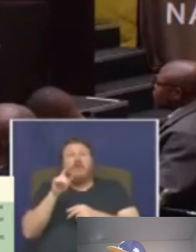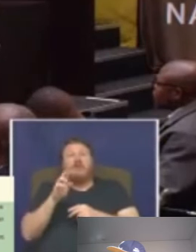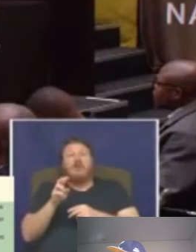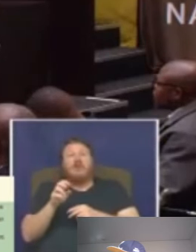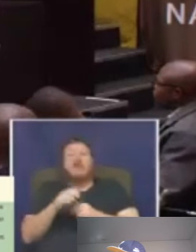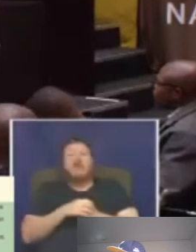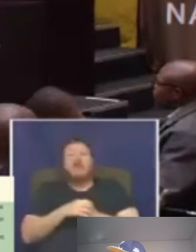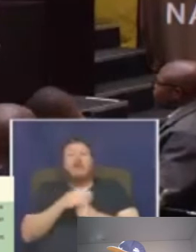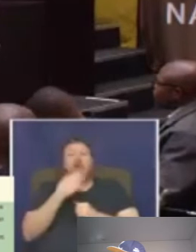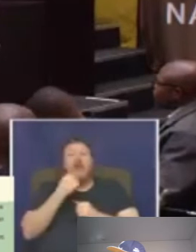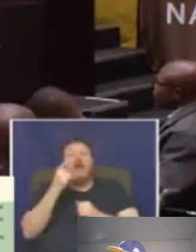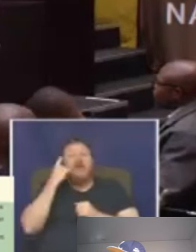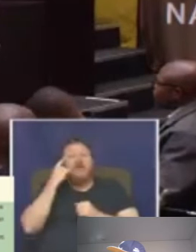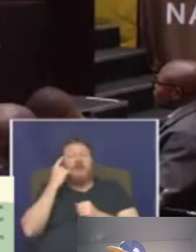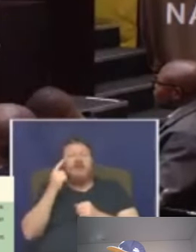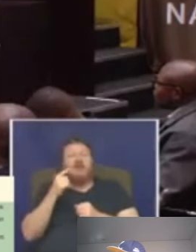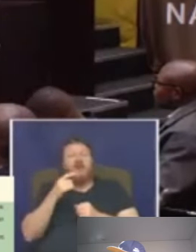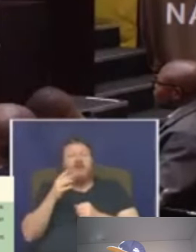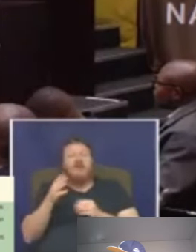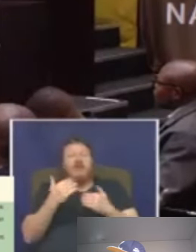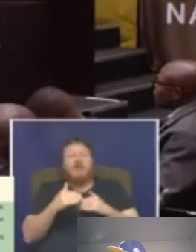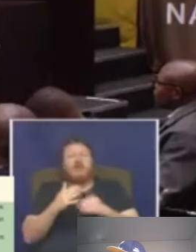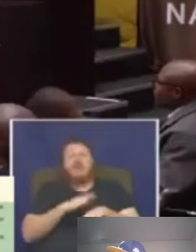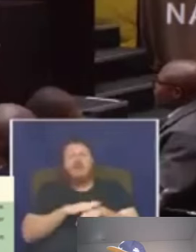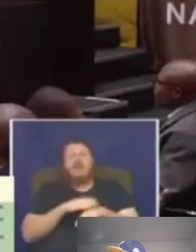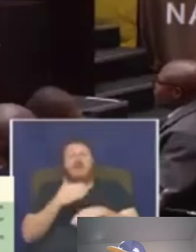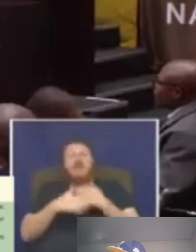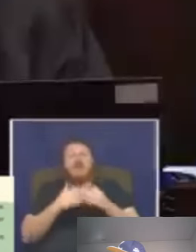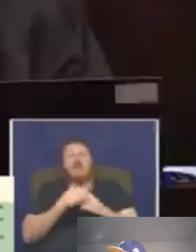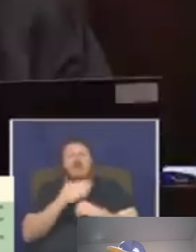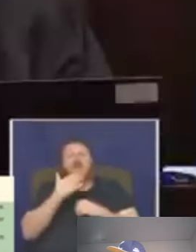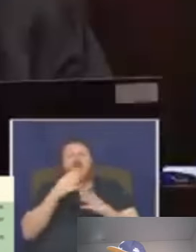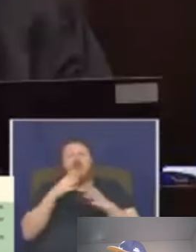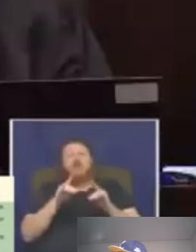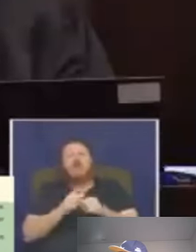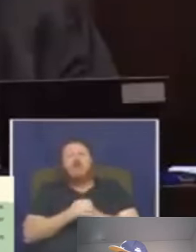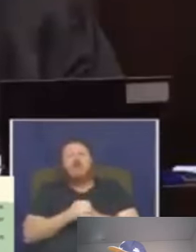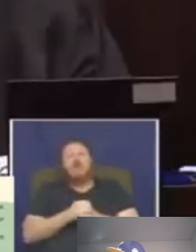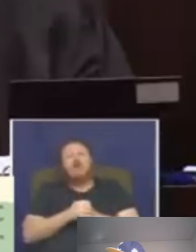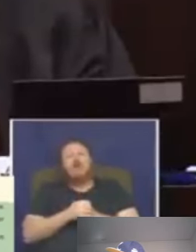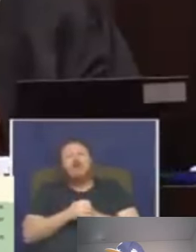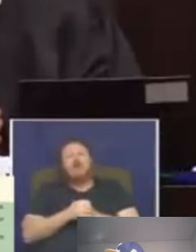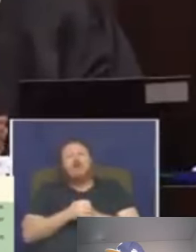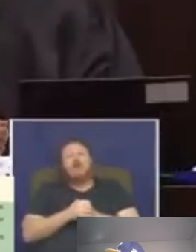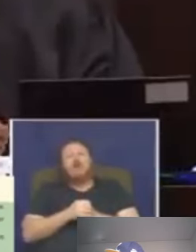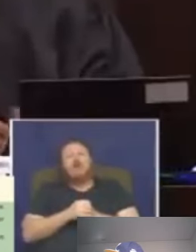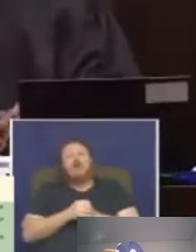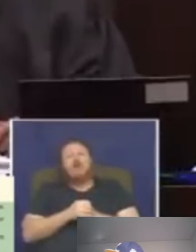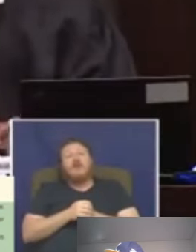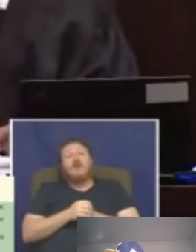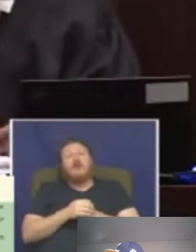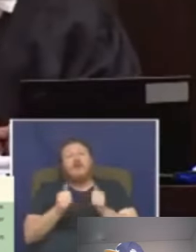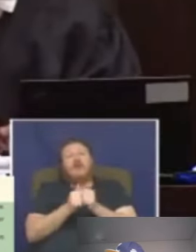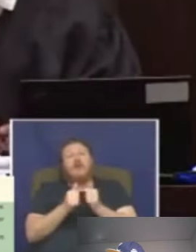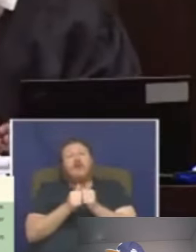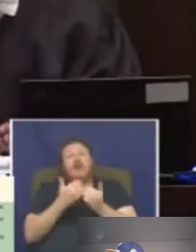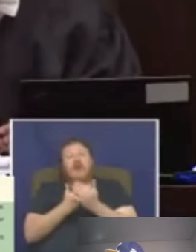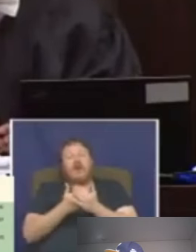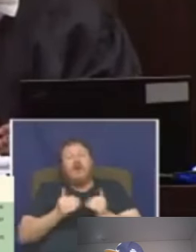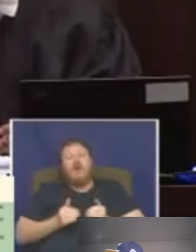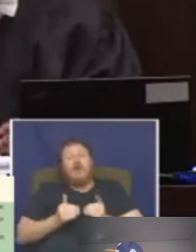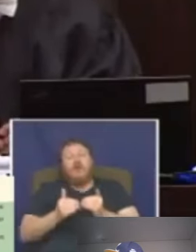progress, I think you have limited time left. Thank you, Chair. My point is that it is only together that we can move this